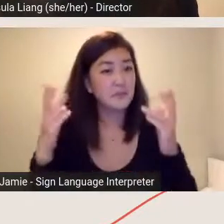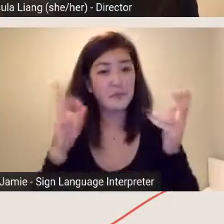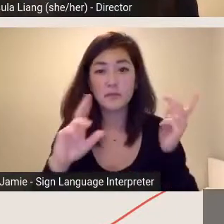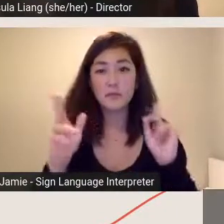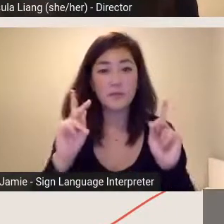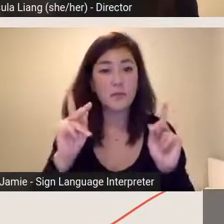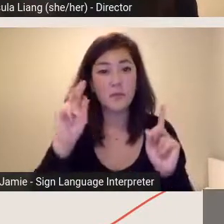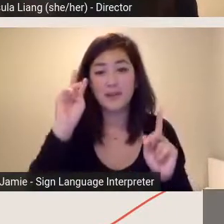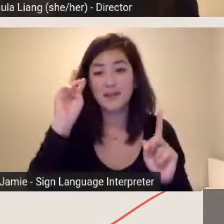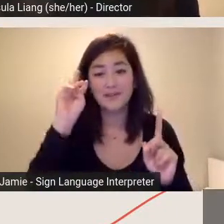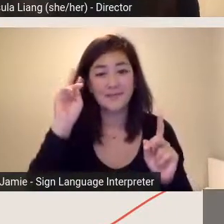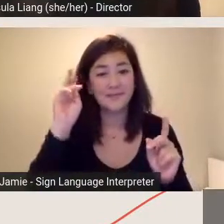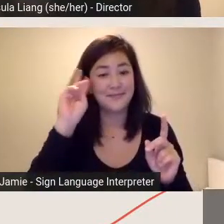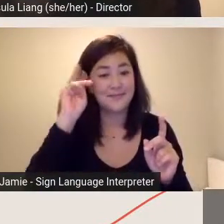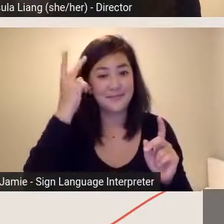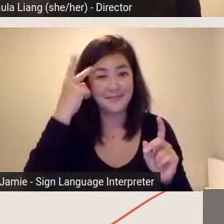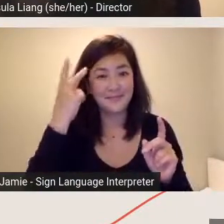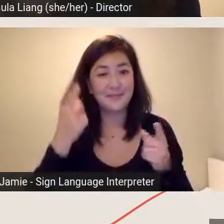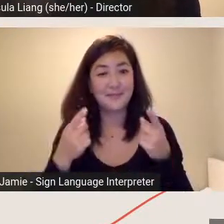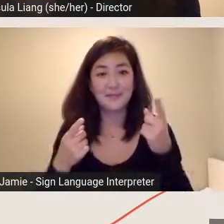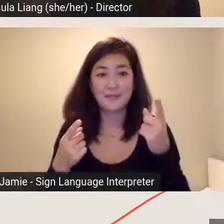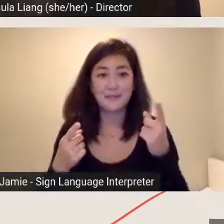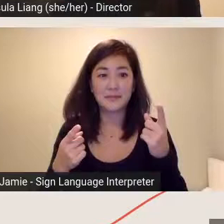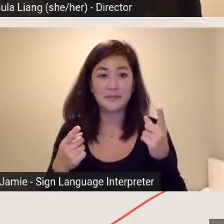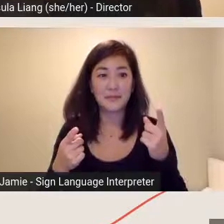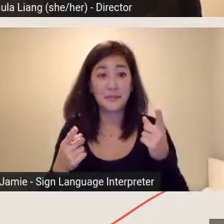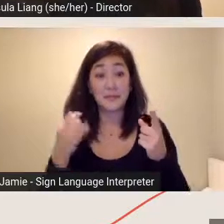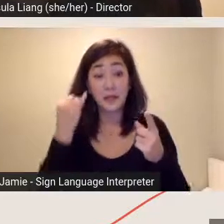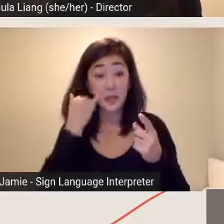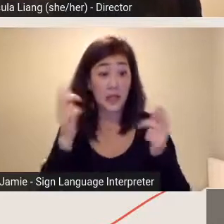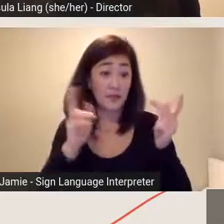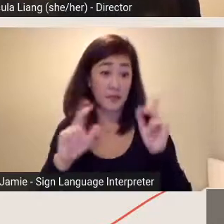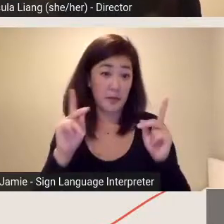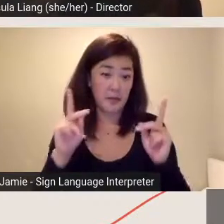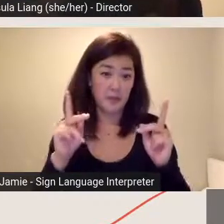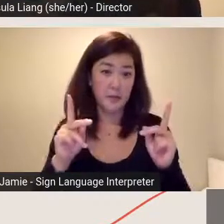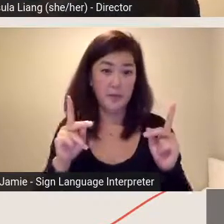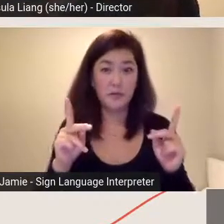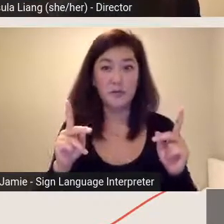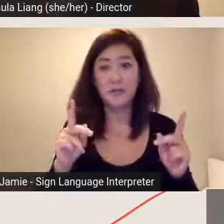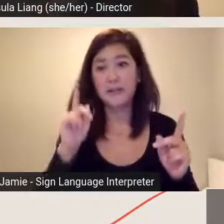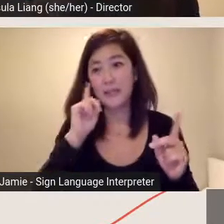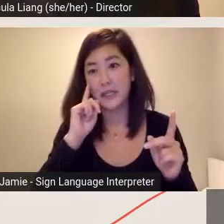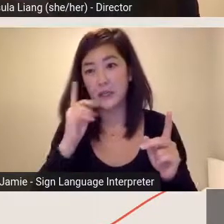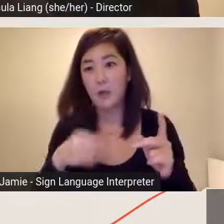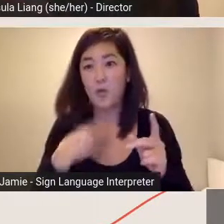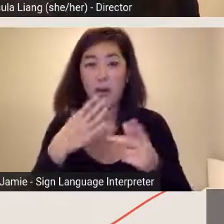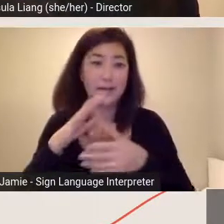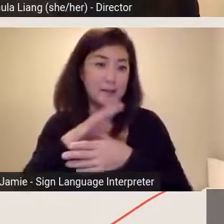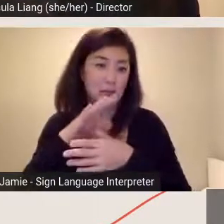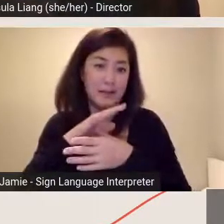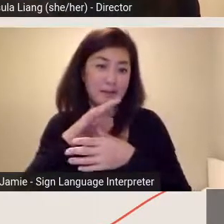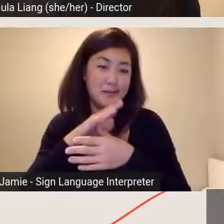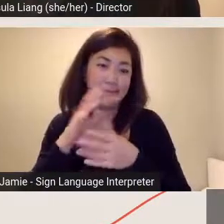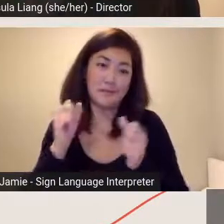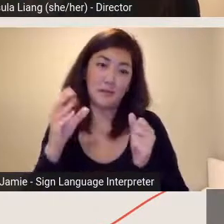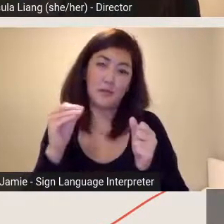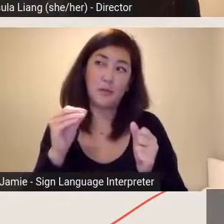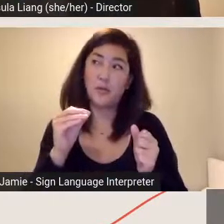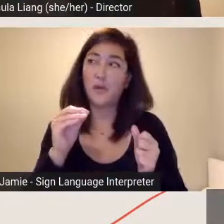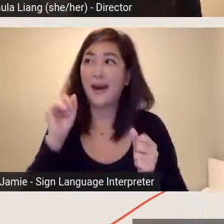people don't, there are a lot of things that people misunderstand because of the way data is used by people who are interested in maintaining white